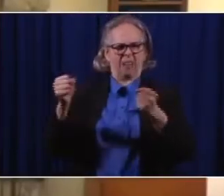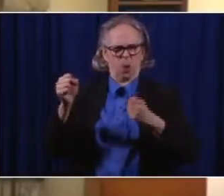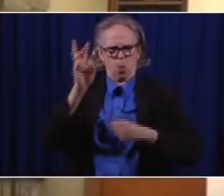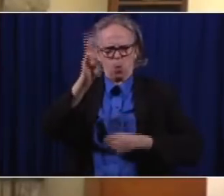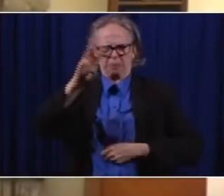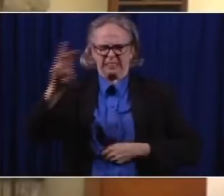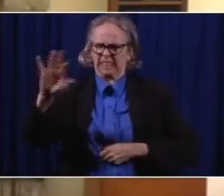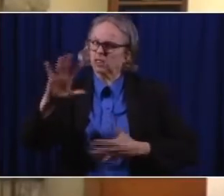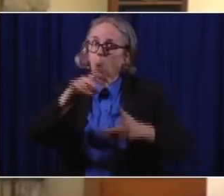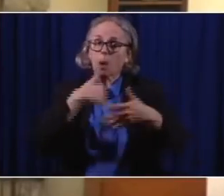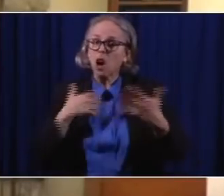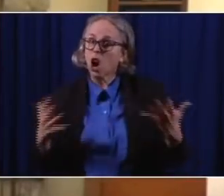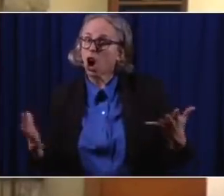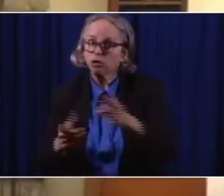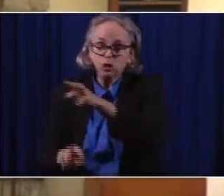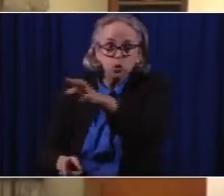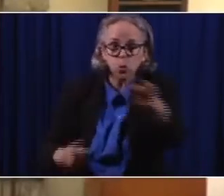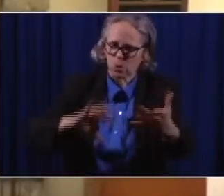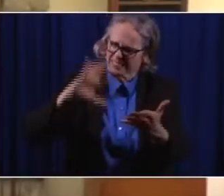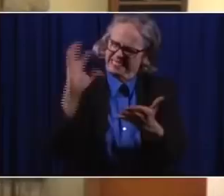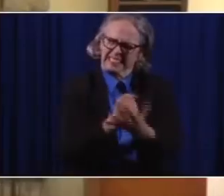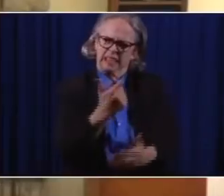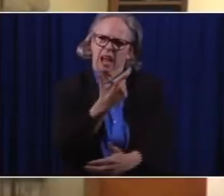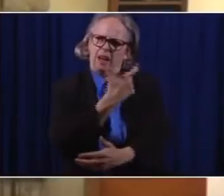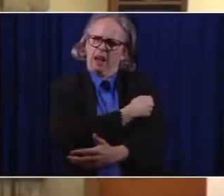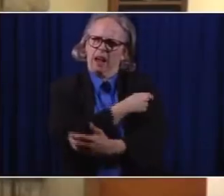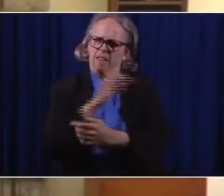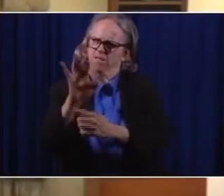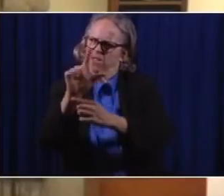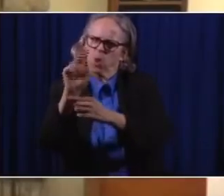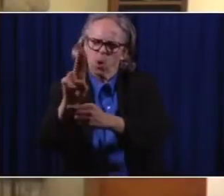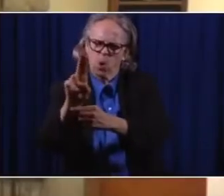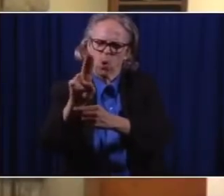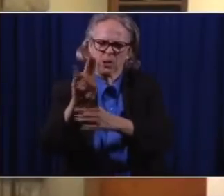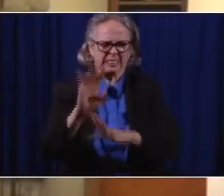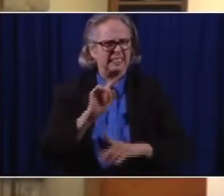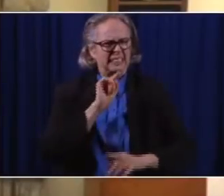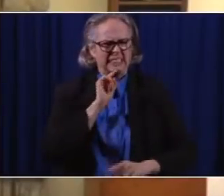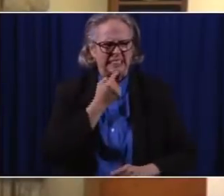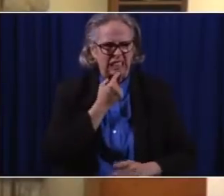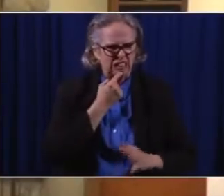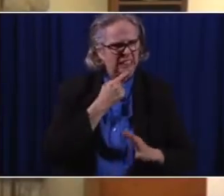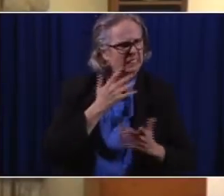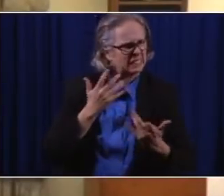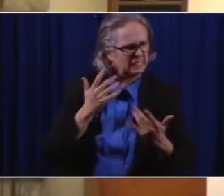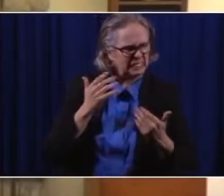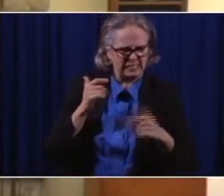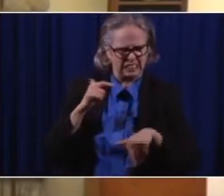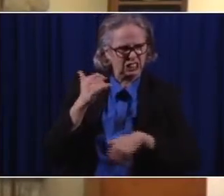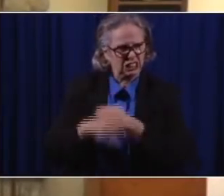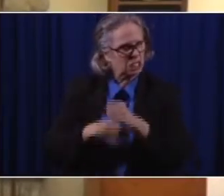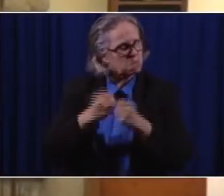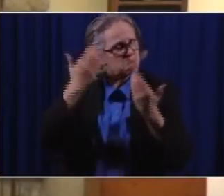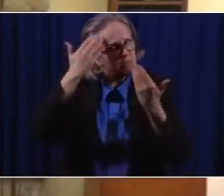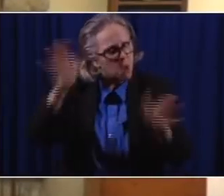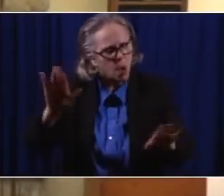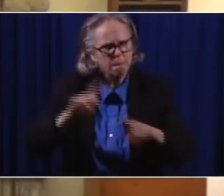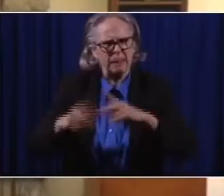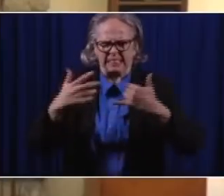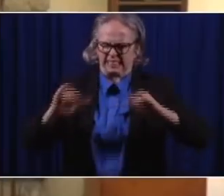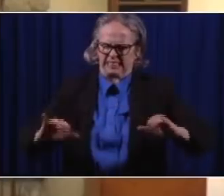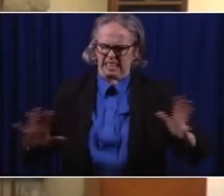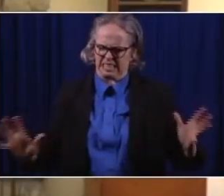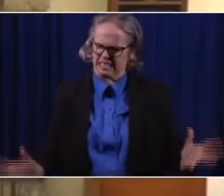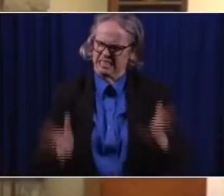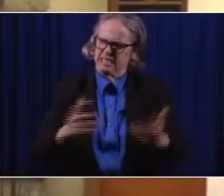yet is going to be, but we ask everybody to get a flu shot, and you'll be able to follow this again